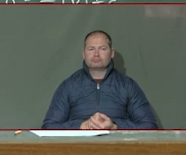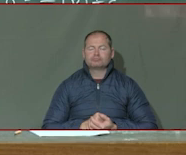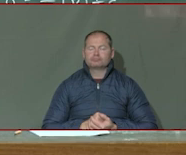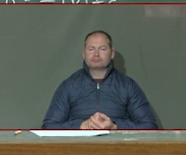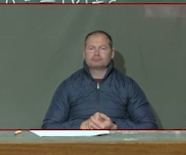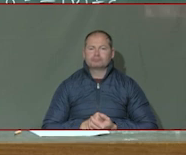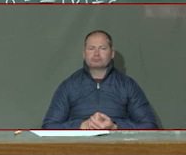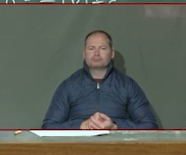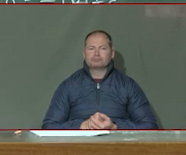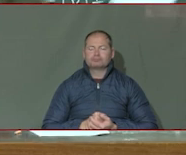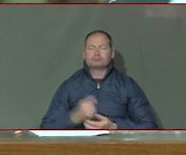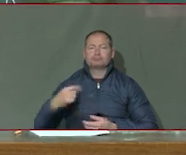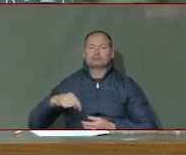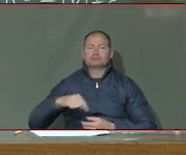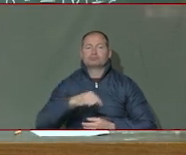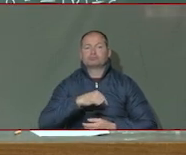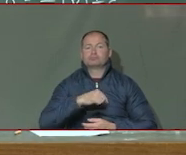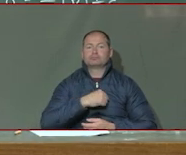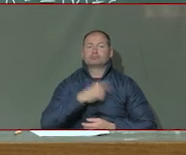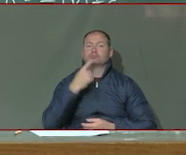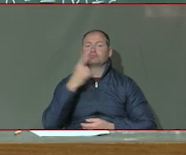So here we can say